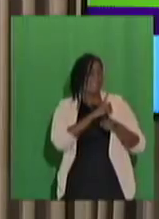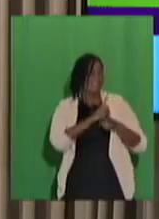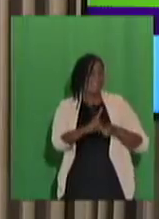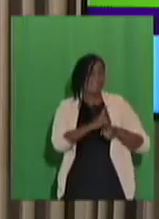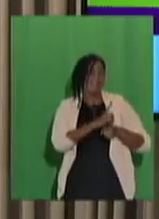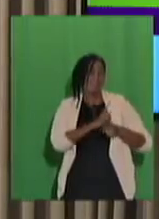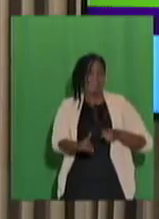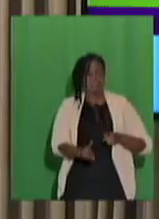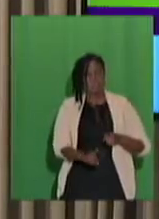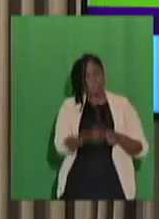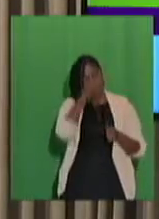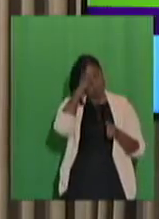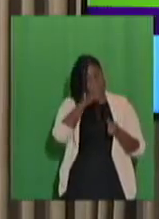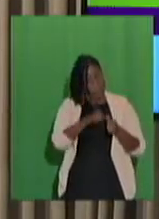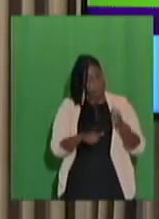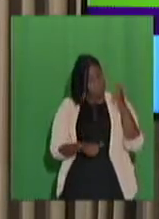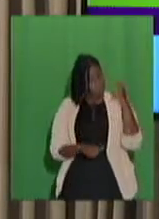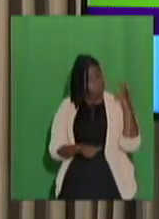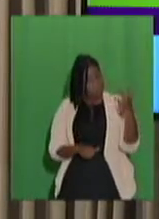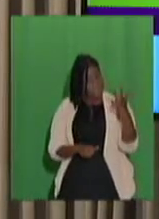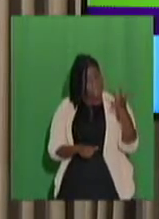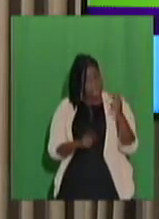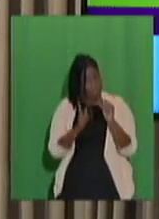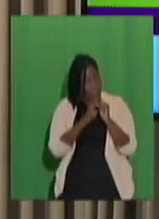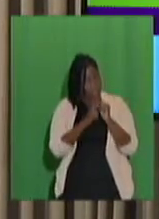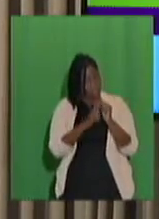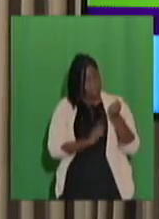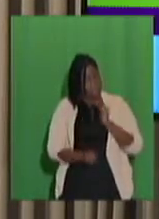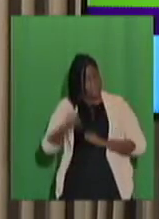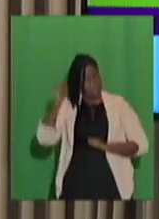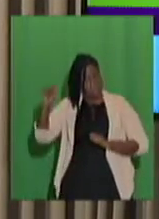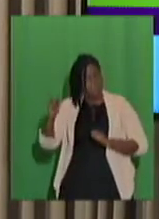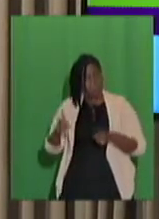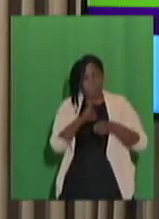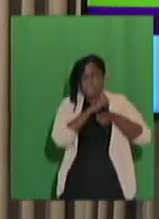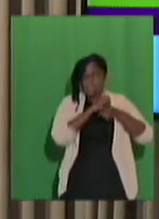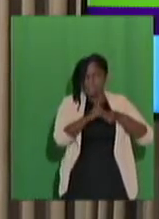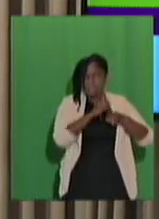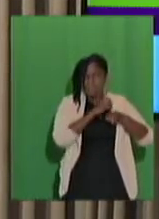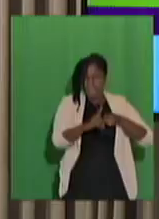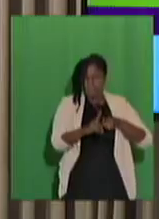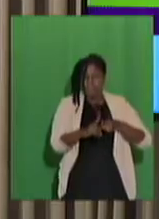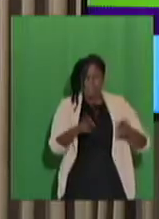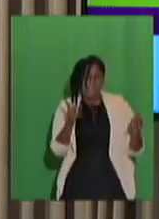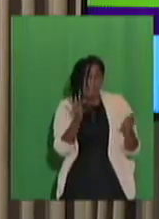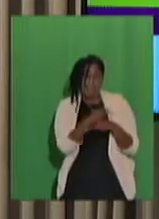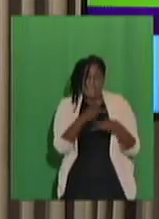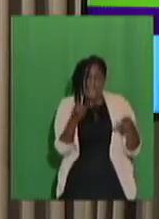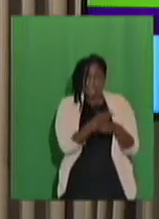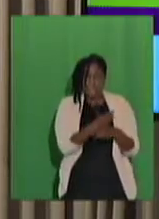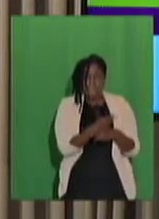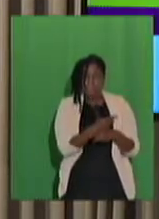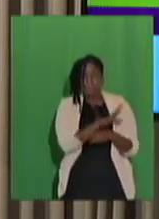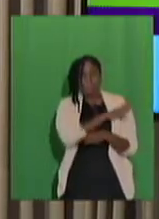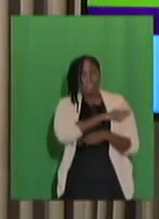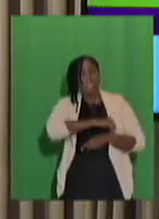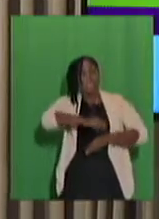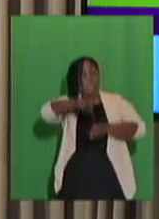discipline, production, tolerance. Those watchwords have served us well since